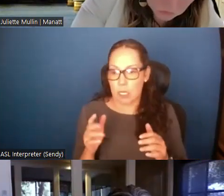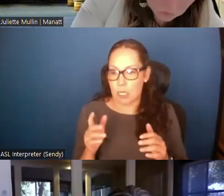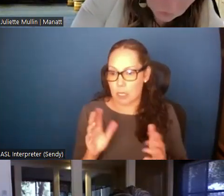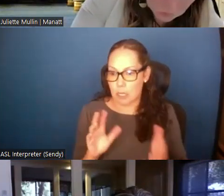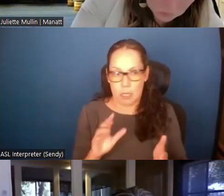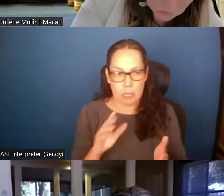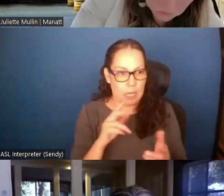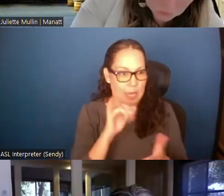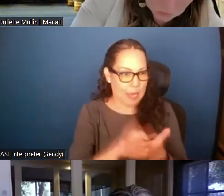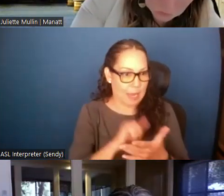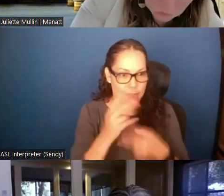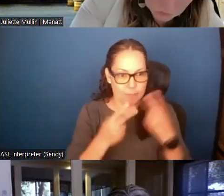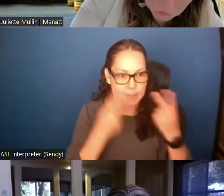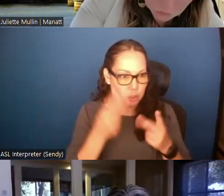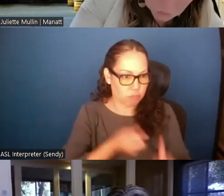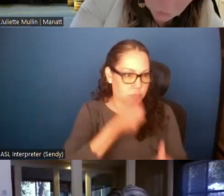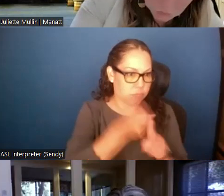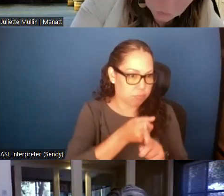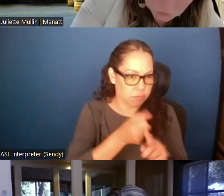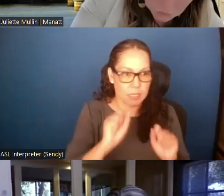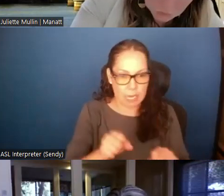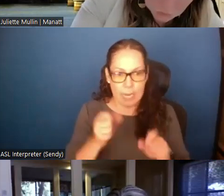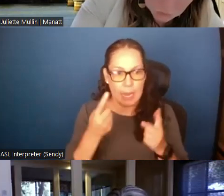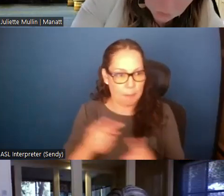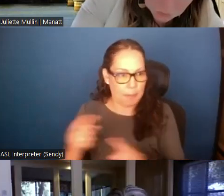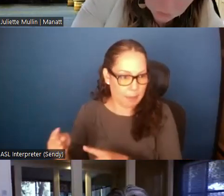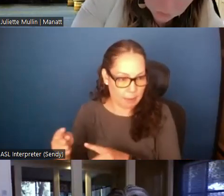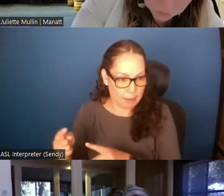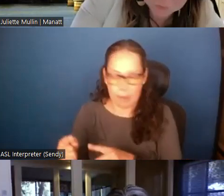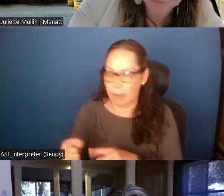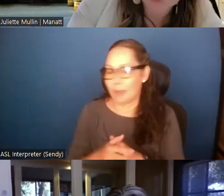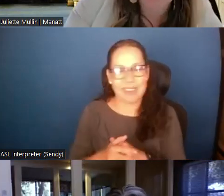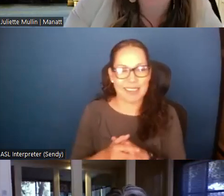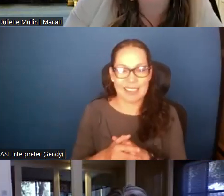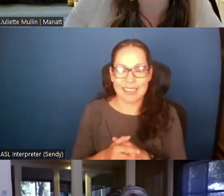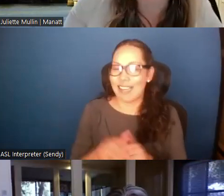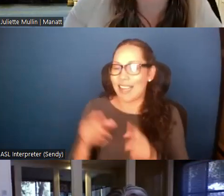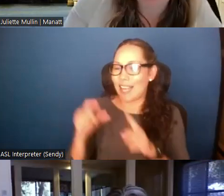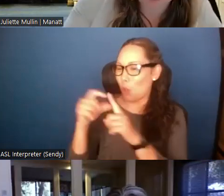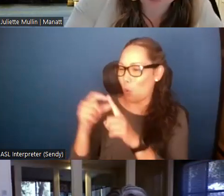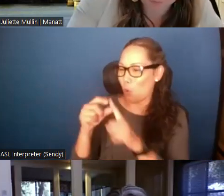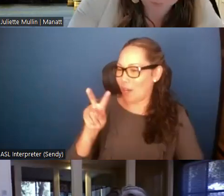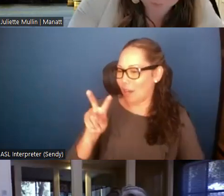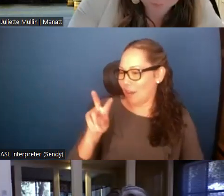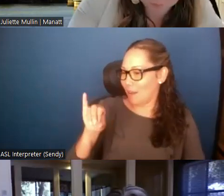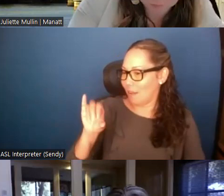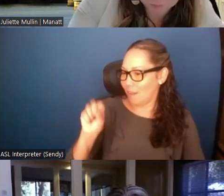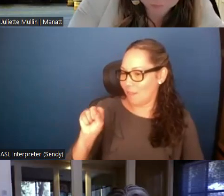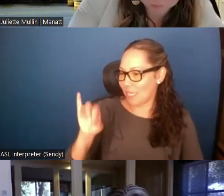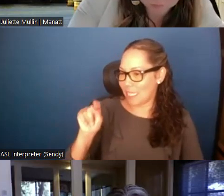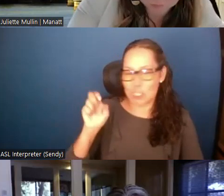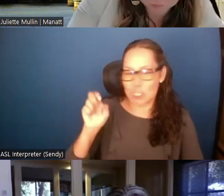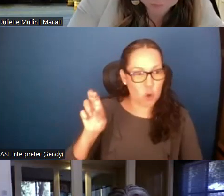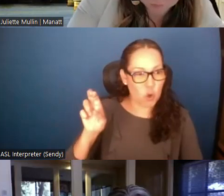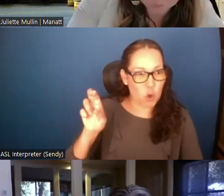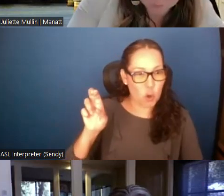that wouldn't normally happen. Another thing is the term visitor. And with AB